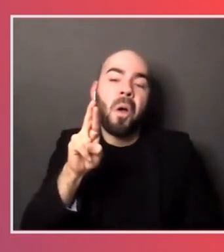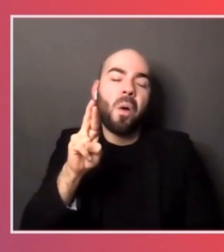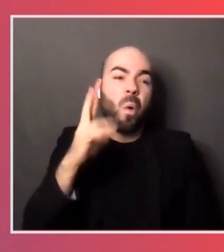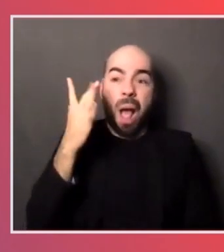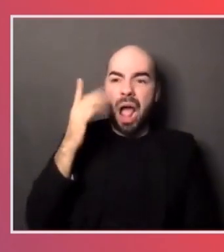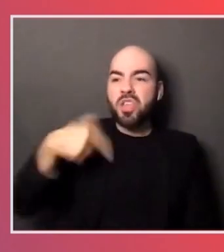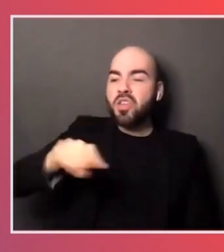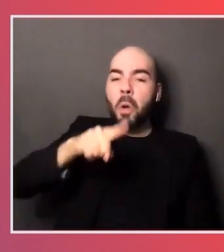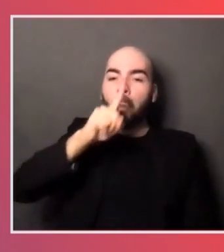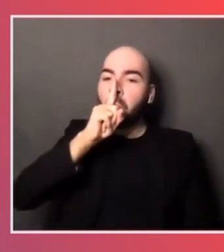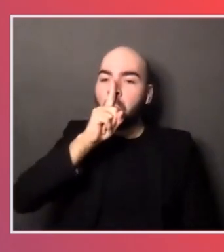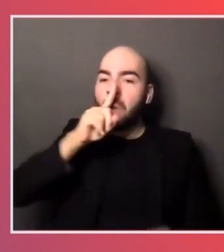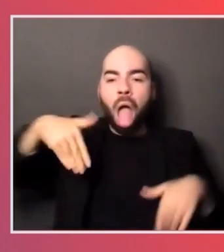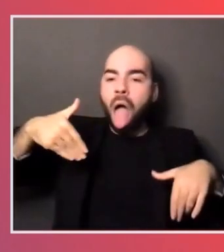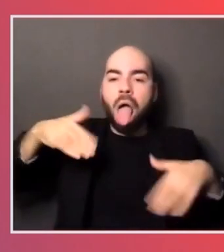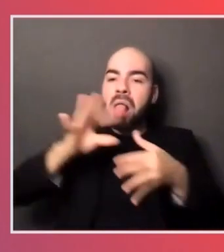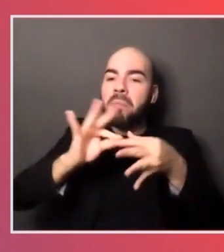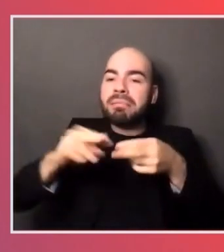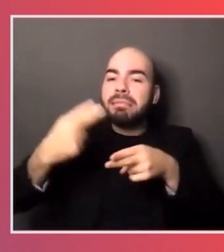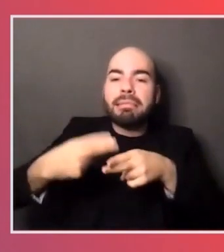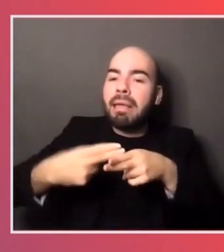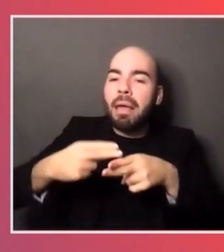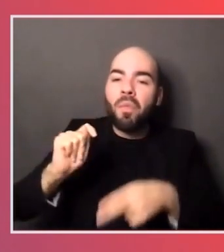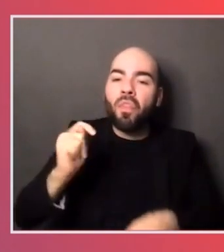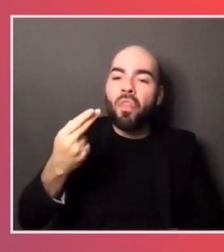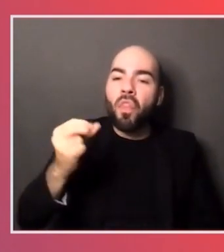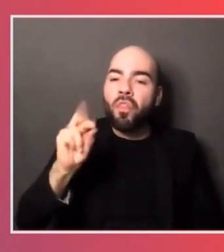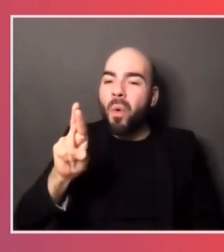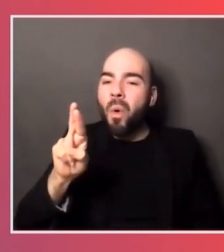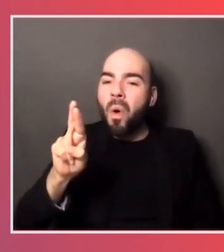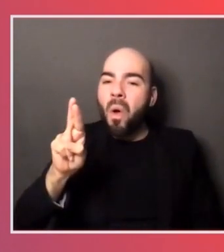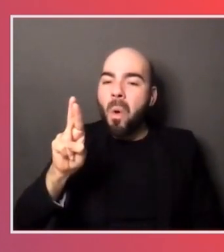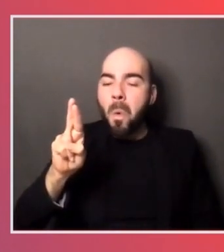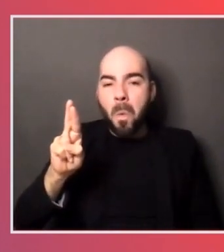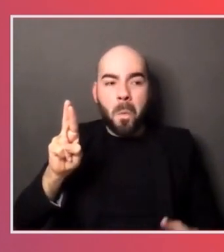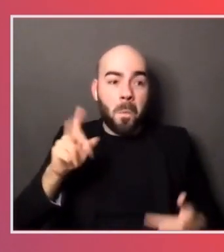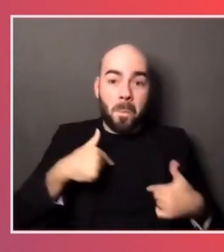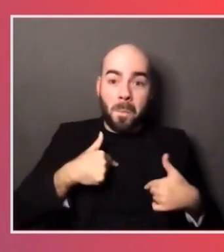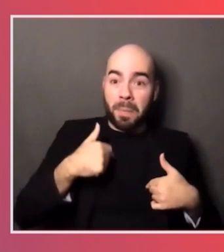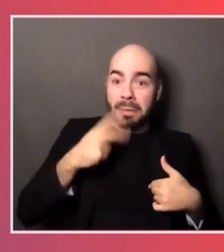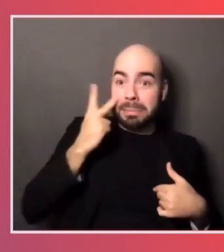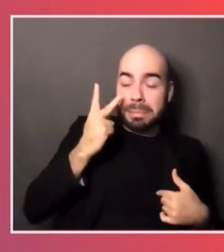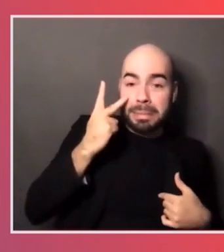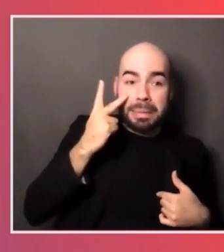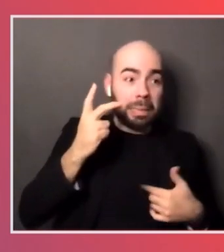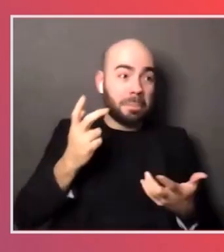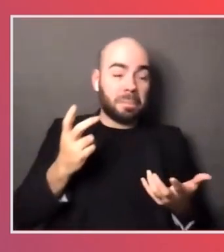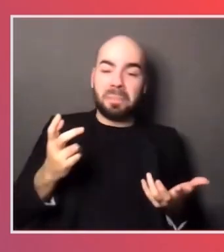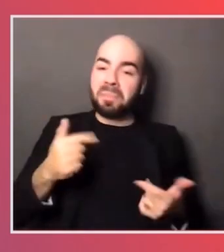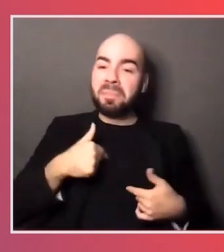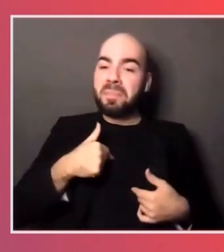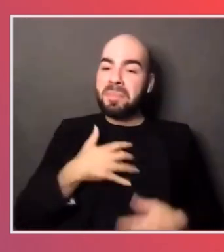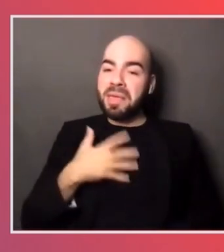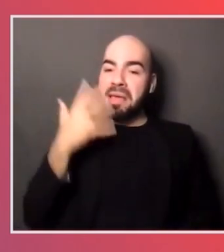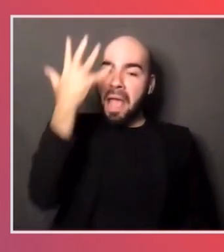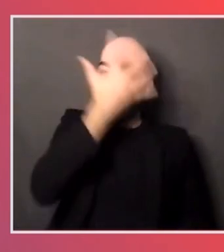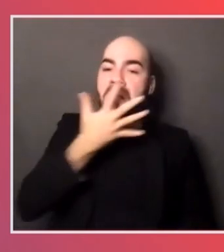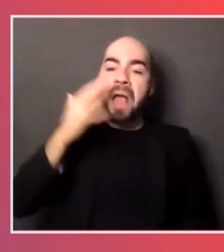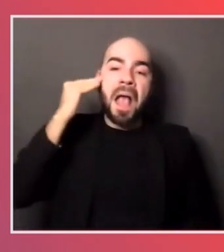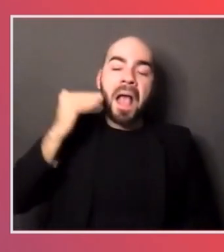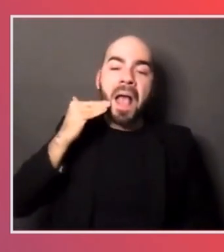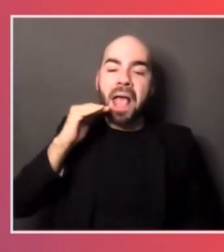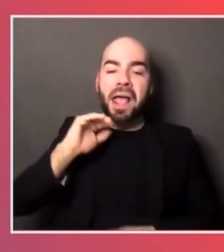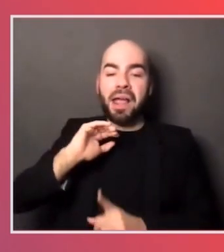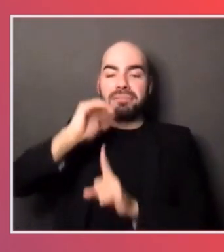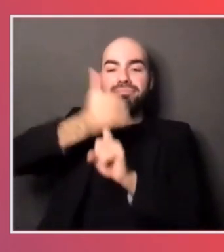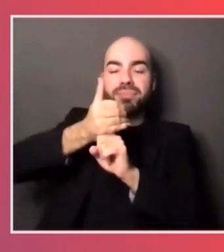I would like to see what my body looks like with a CGI'd Hemsworth physique. That's the only way I'll ever myself